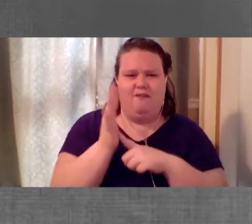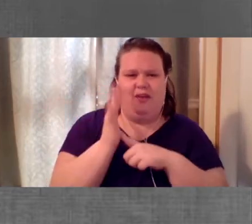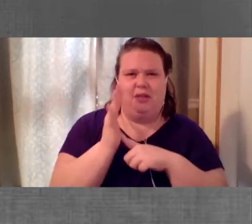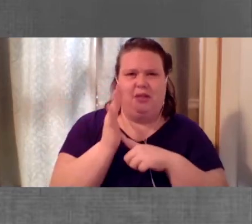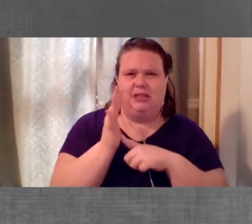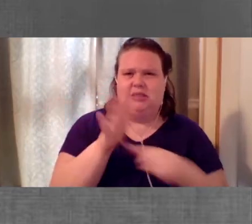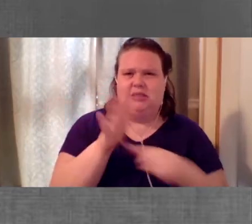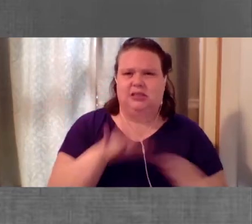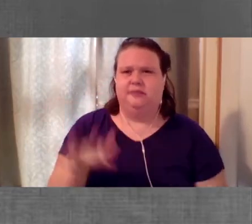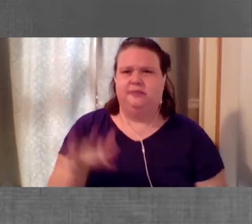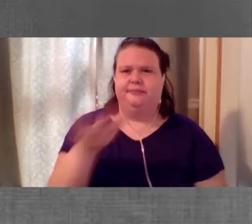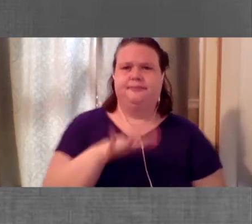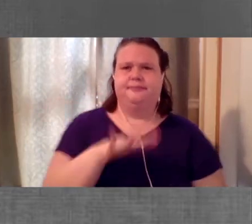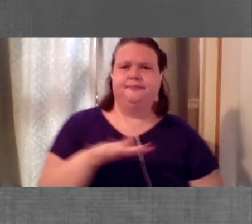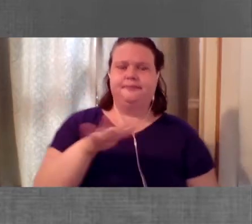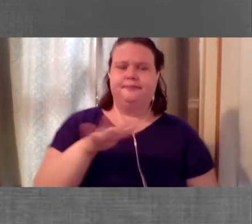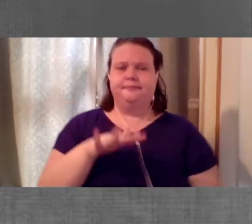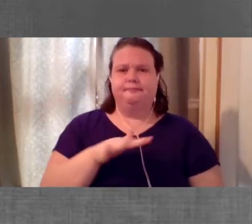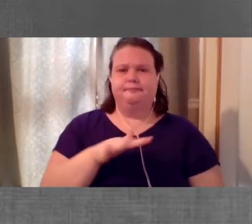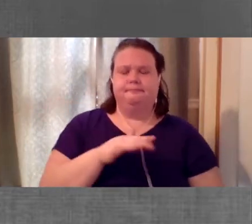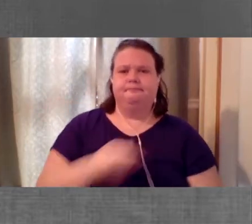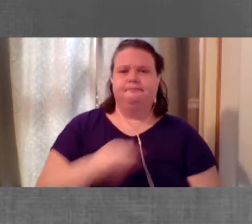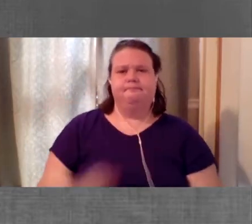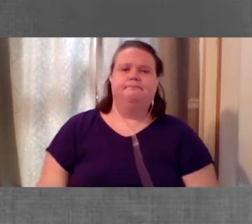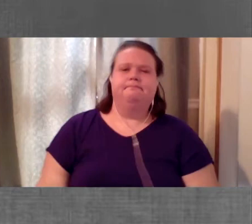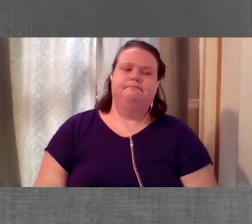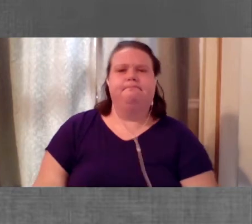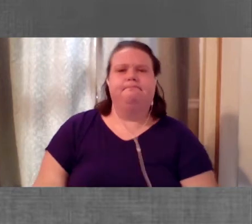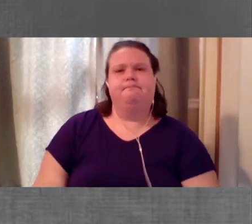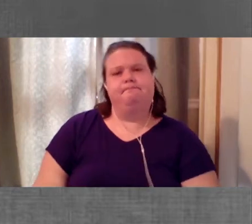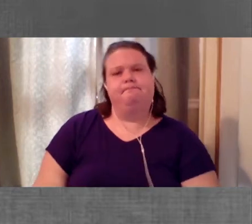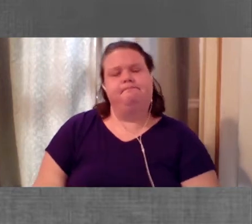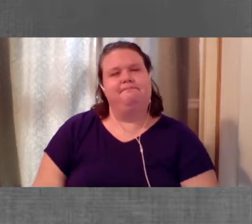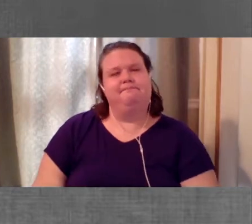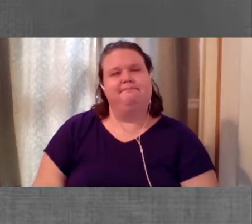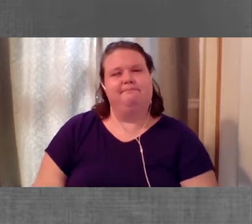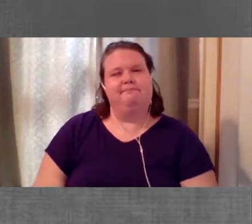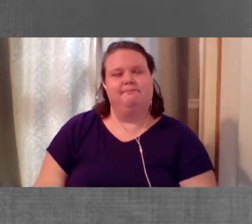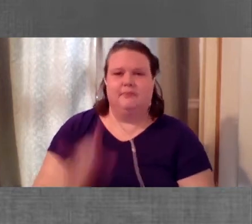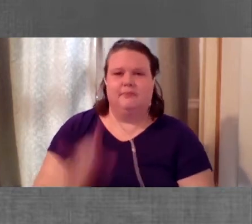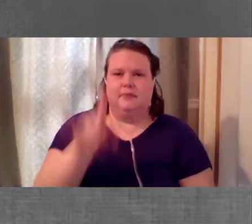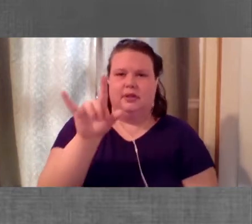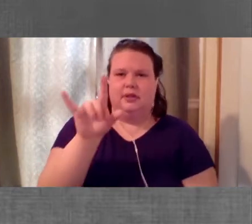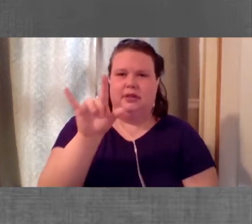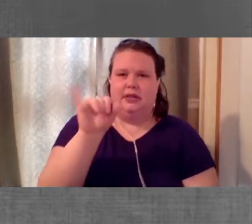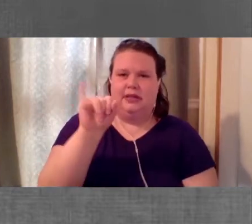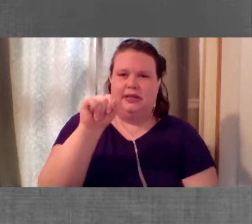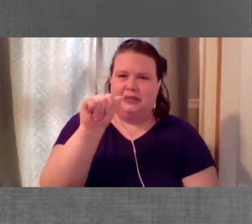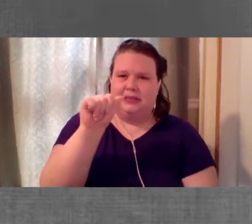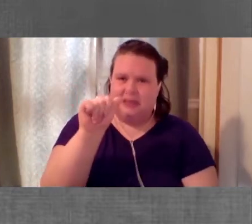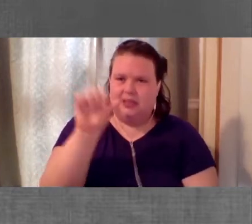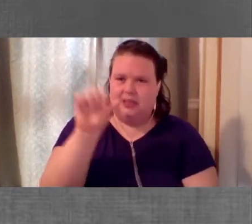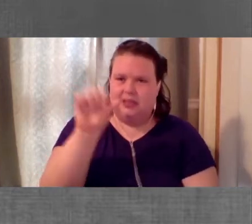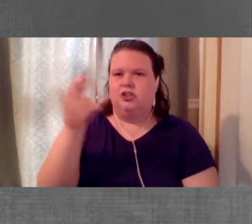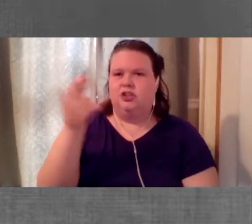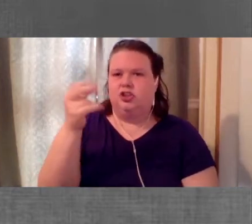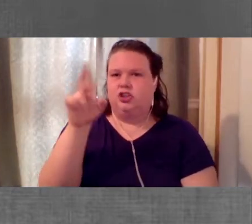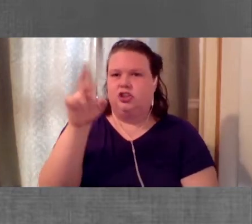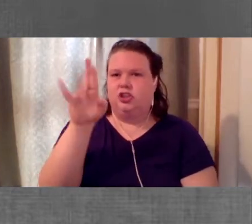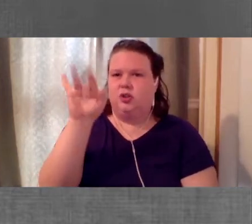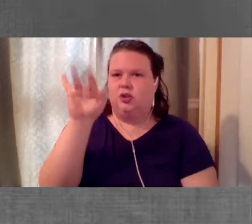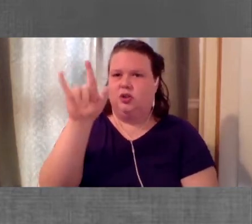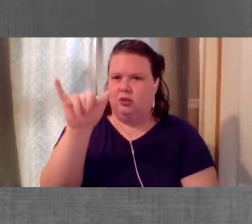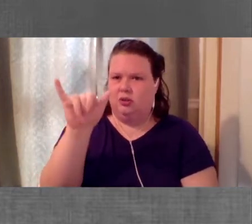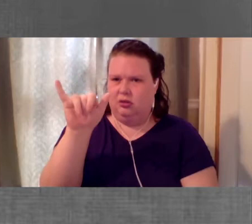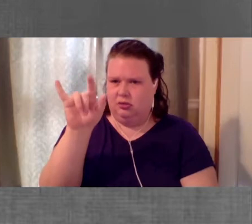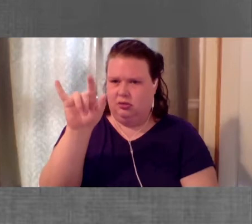So I don't know, Lisa, Cheryl, Alfred, Joy, some of you who